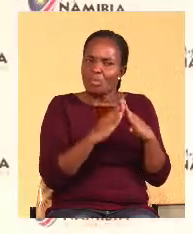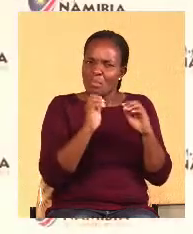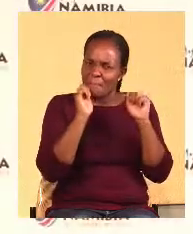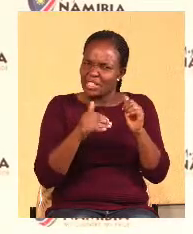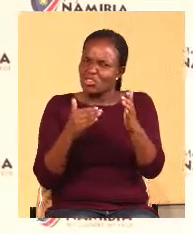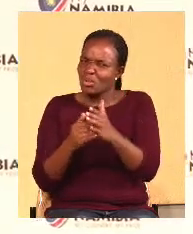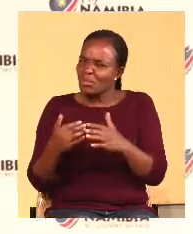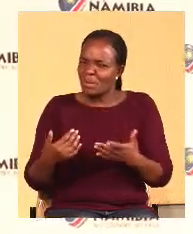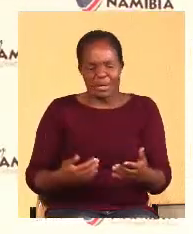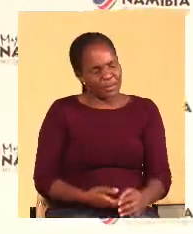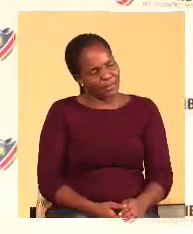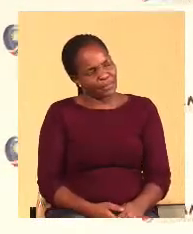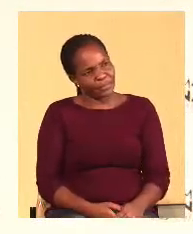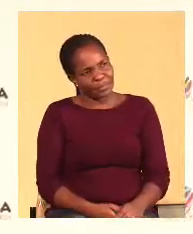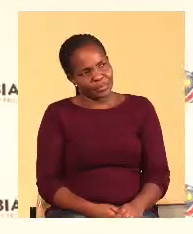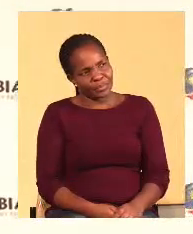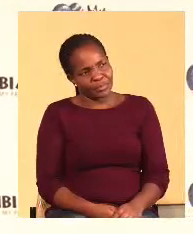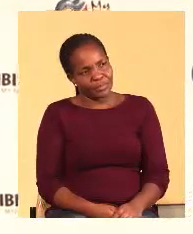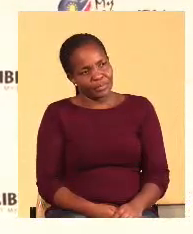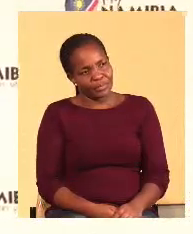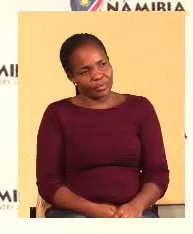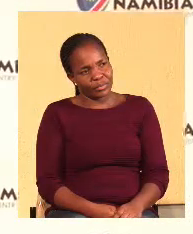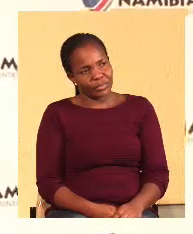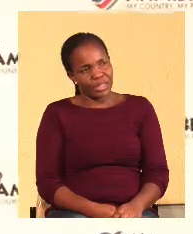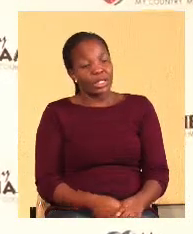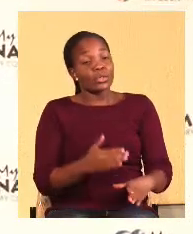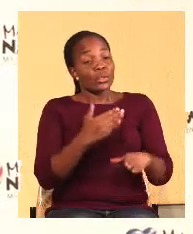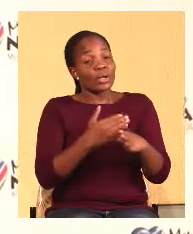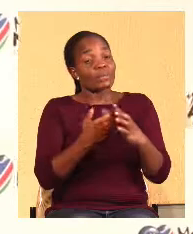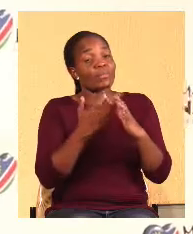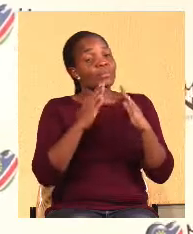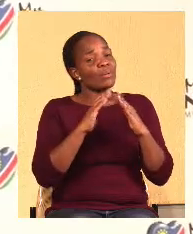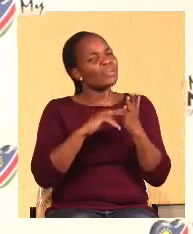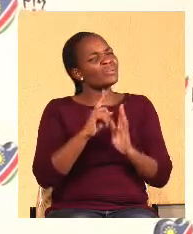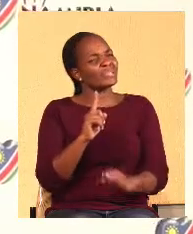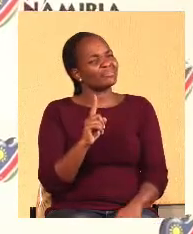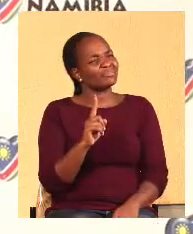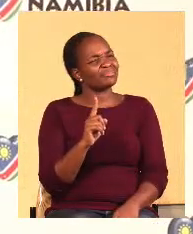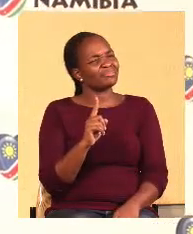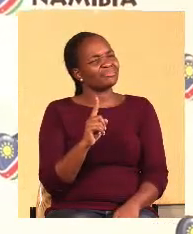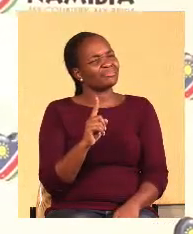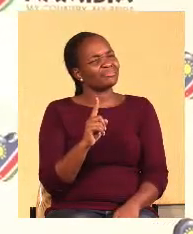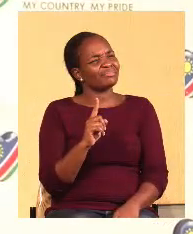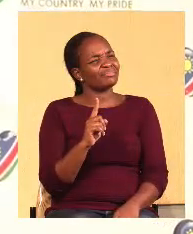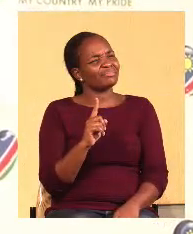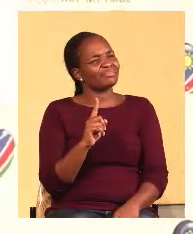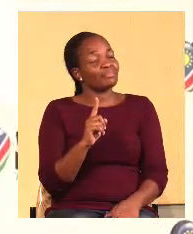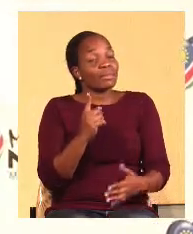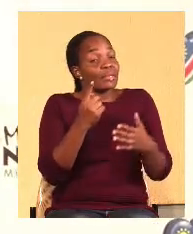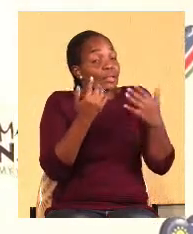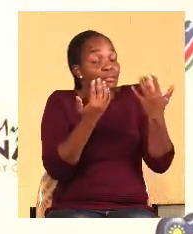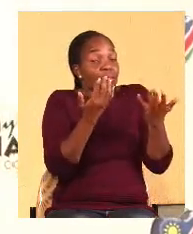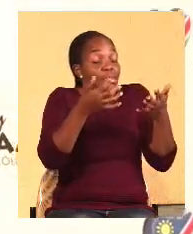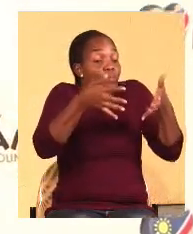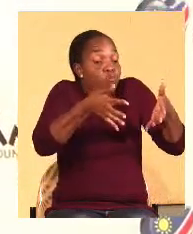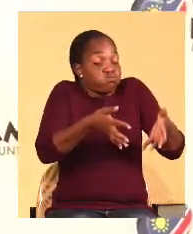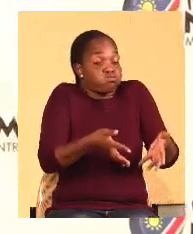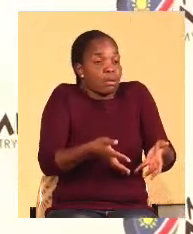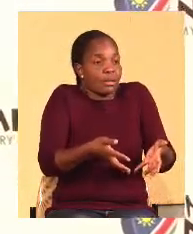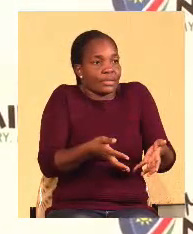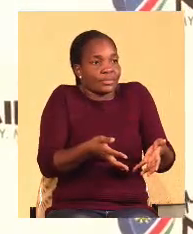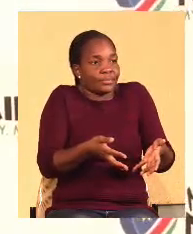working from home, we need to understand exactly what the setup is, because sometimes if it is in the rural area, for example, it could be